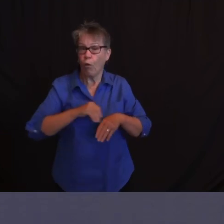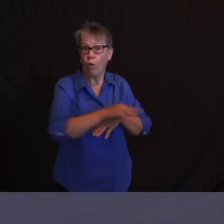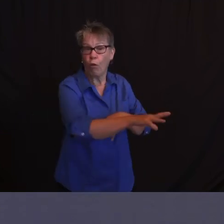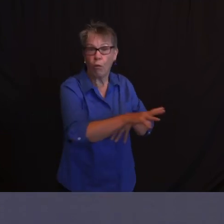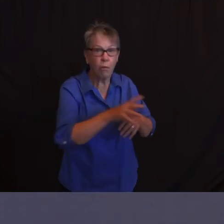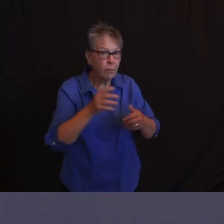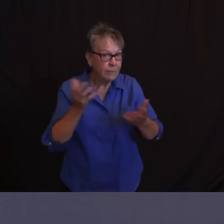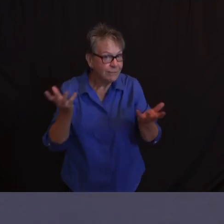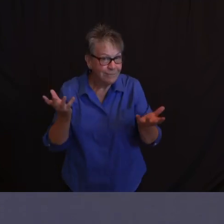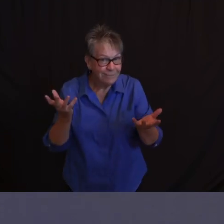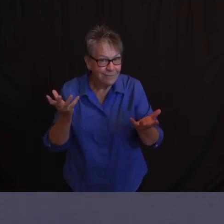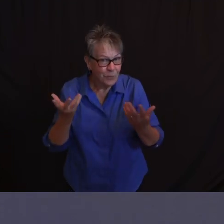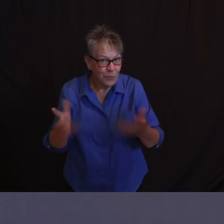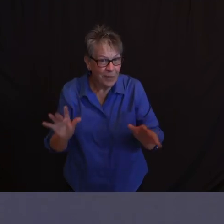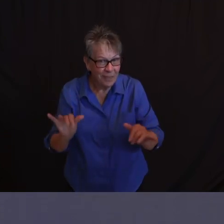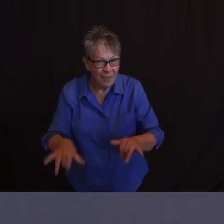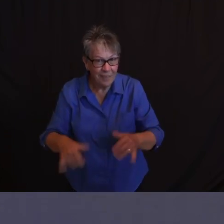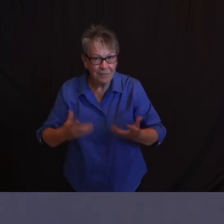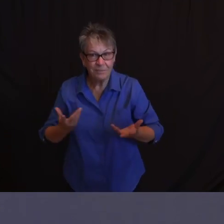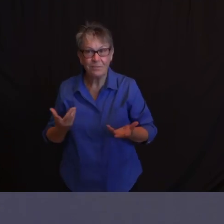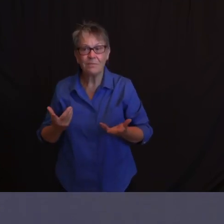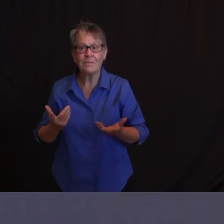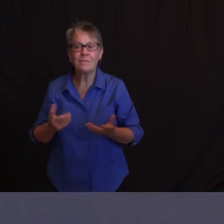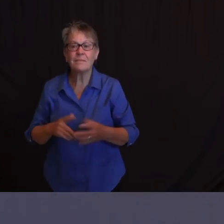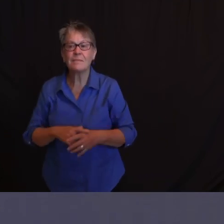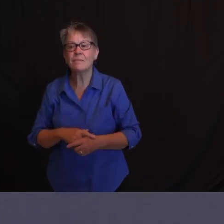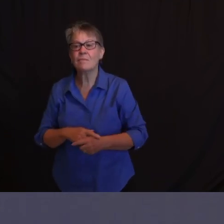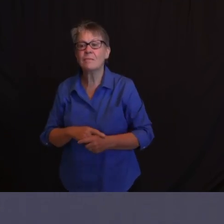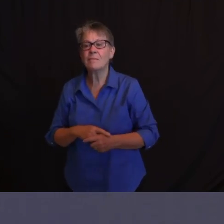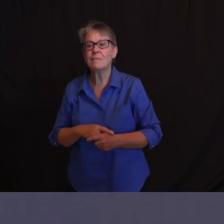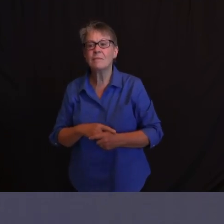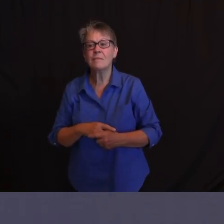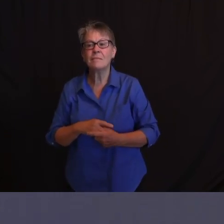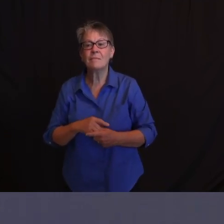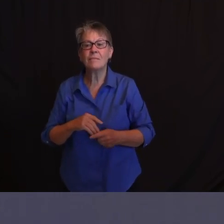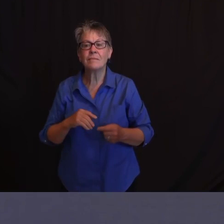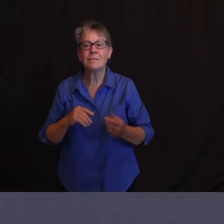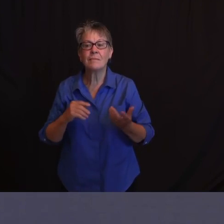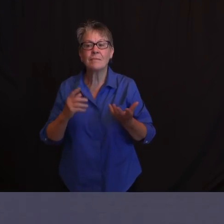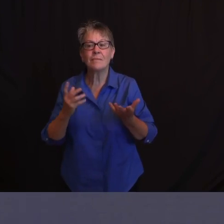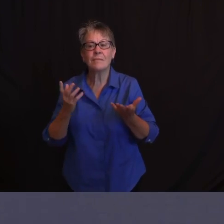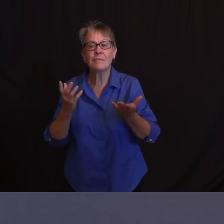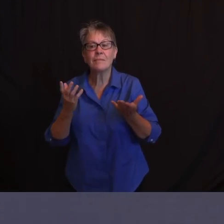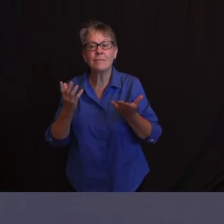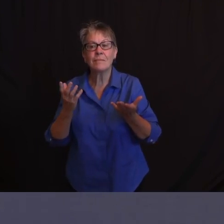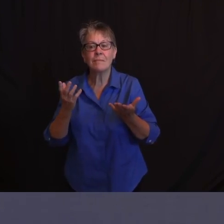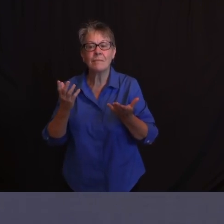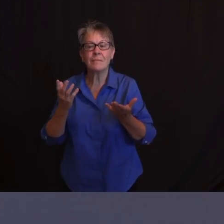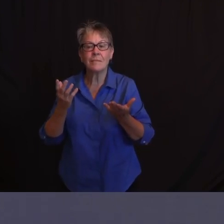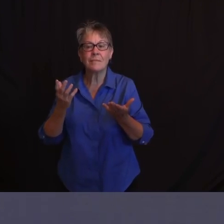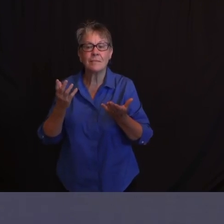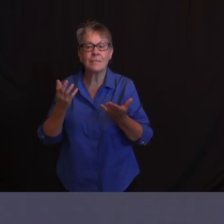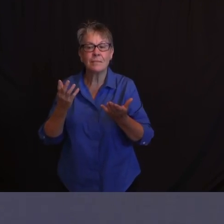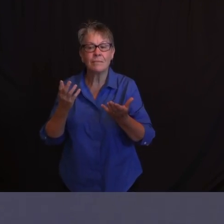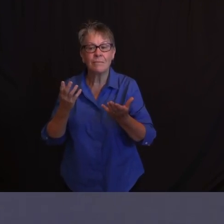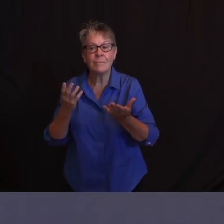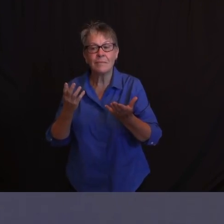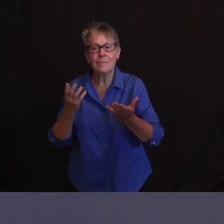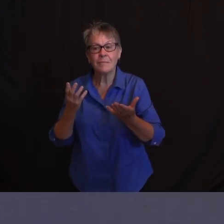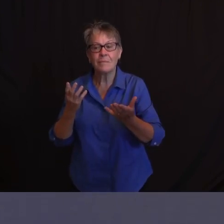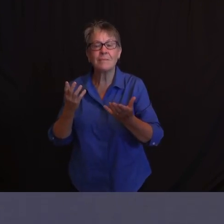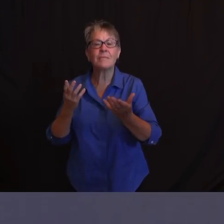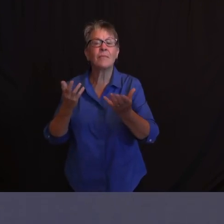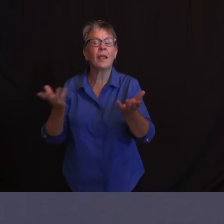still something that we're trying to crack the back of. We have to continue to acknowledge that there's a lot of kids in our state where the